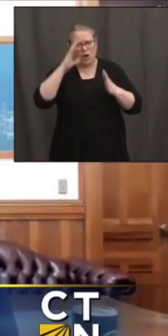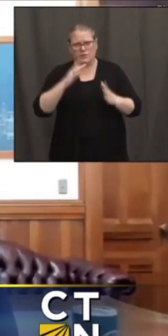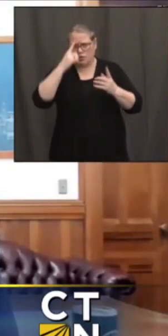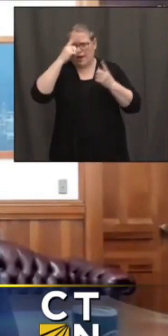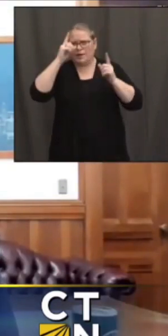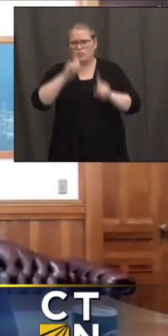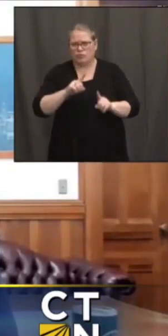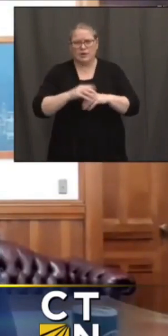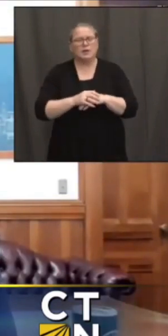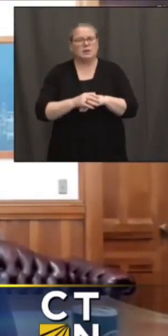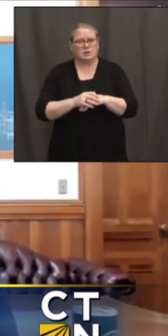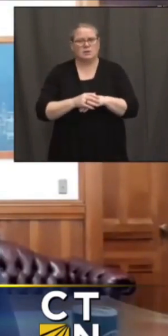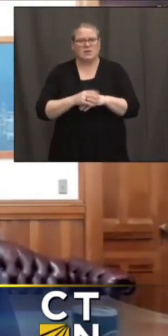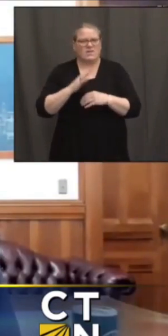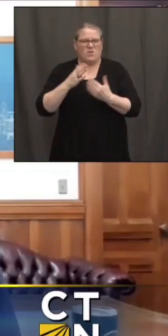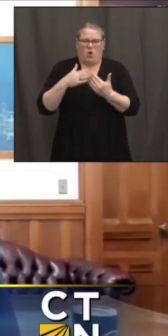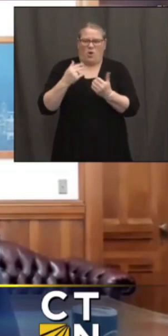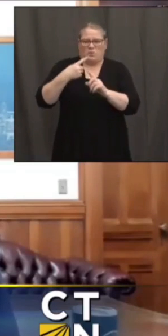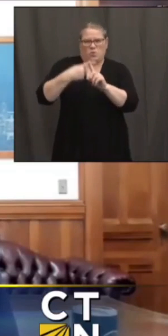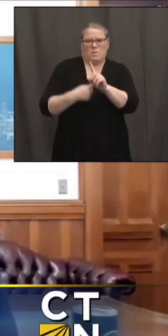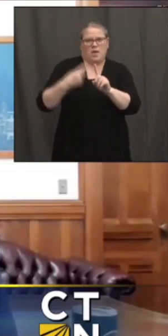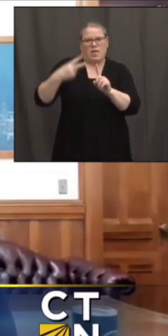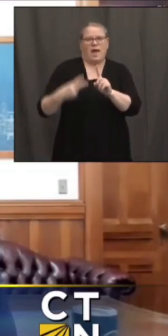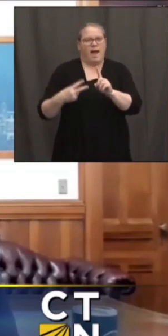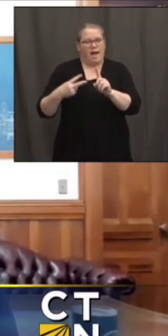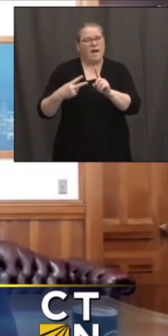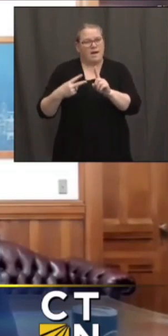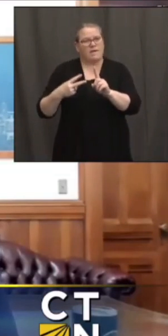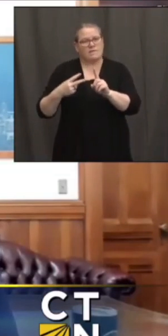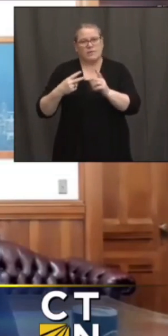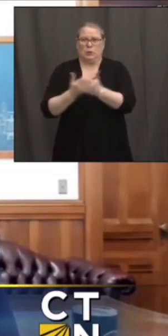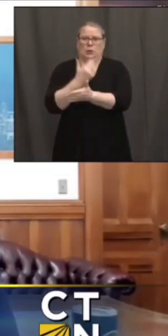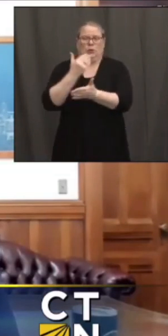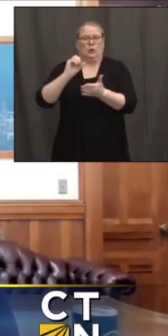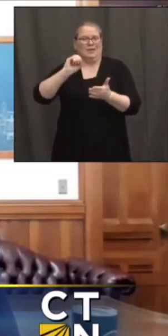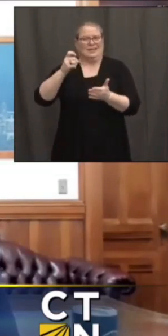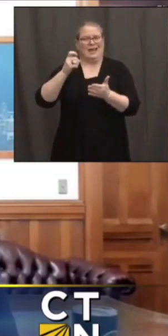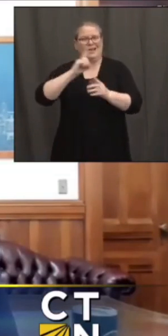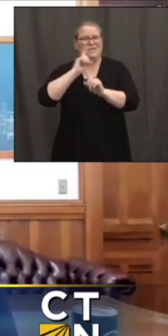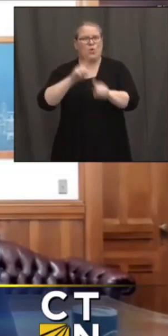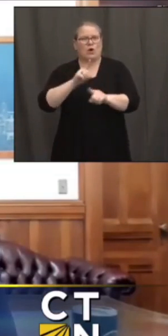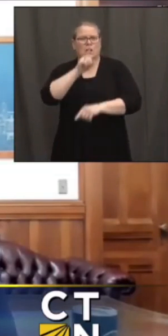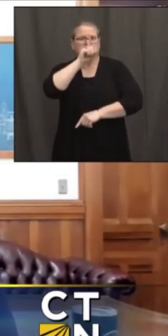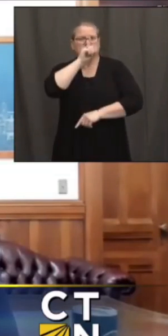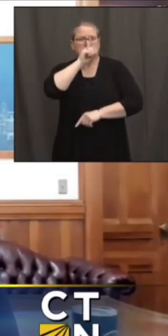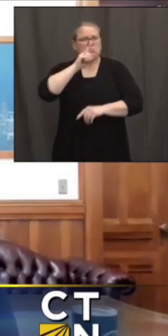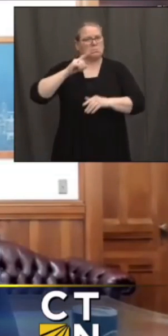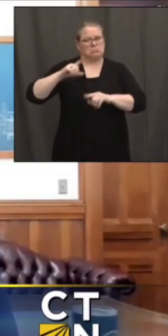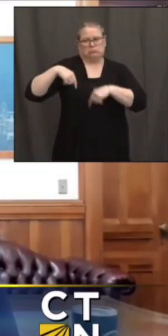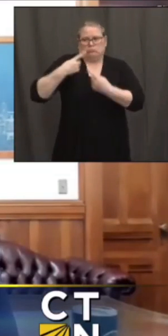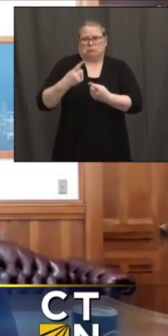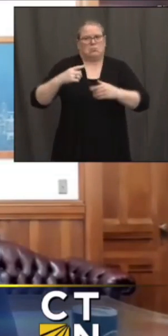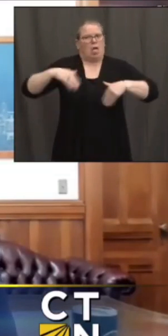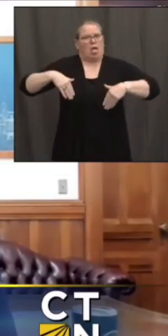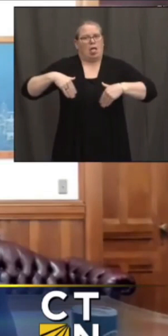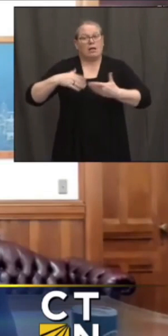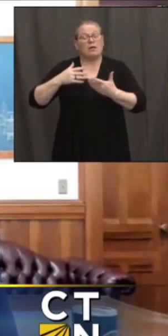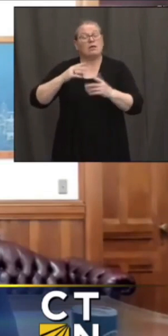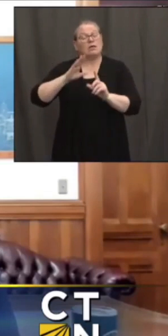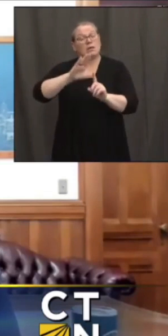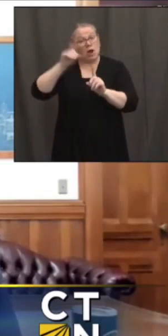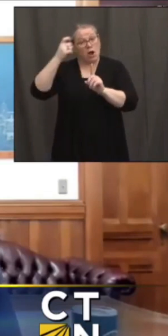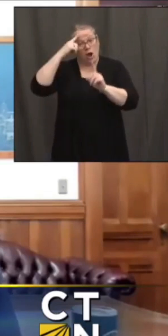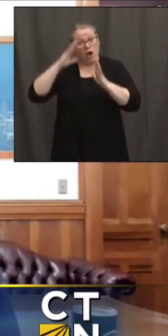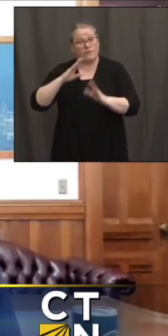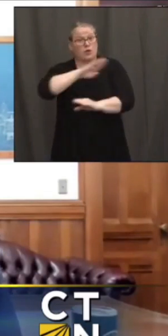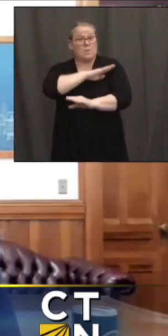for almost a month and a half. It just shows that the emergency orders that we have in place has allowed us to, this state to function